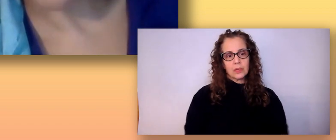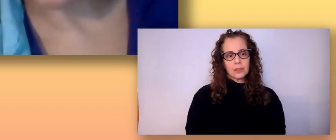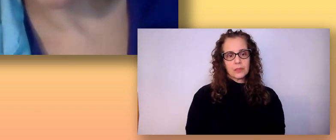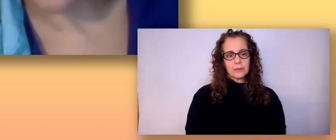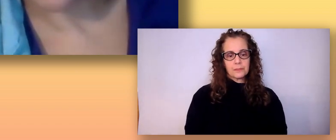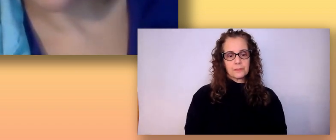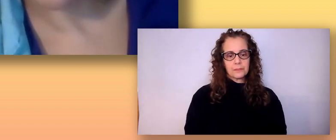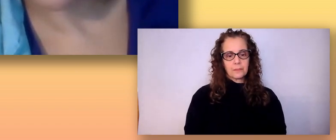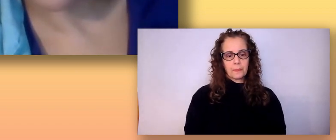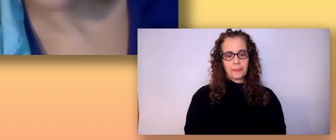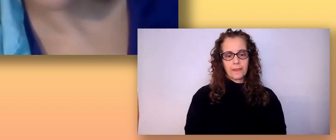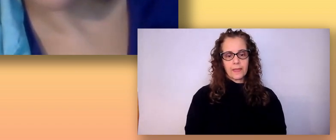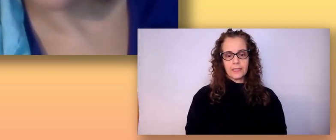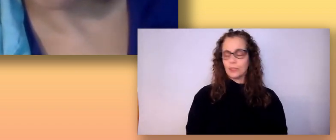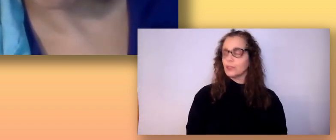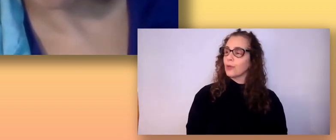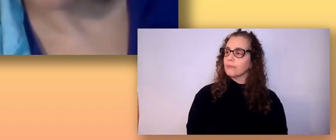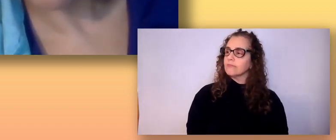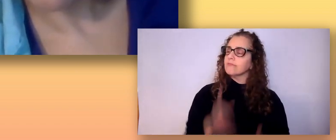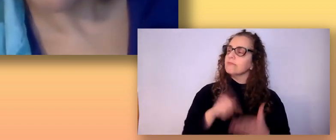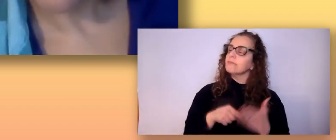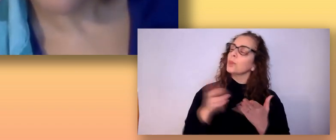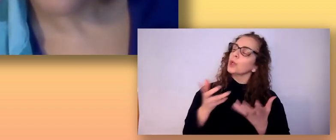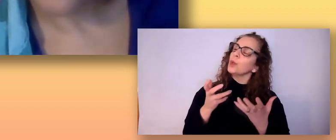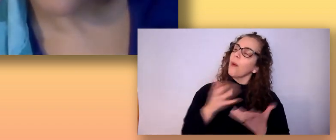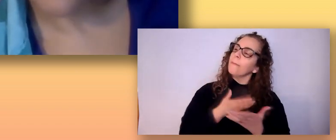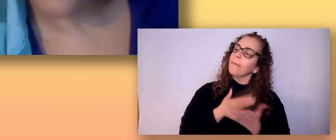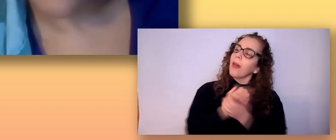So what do you want, my love?